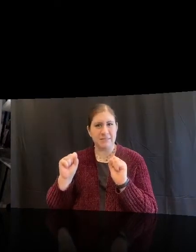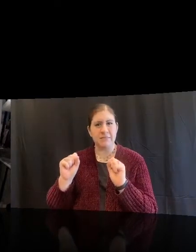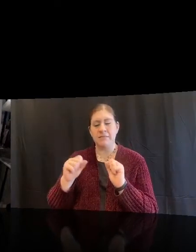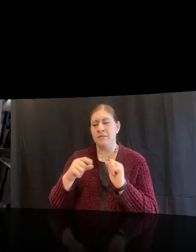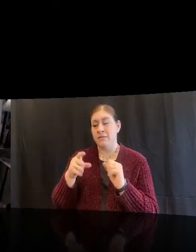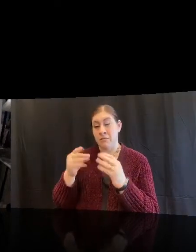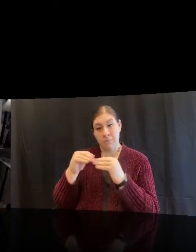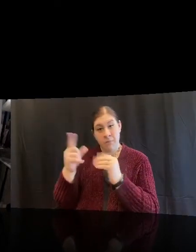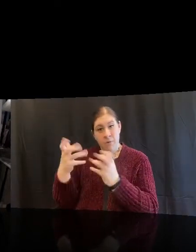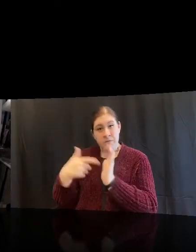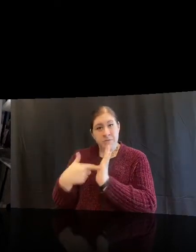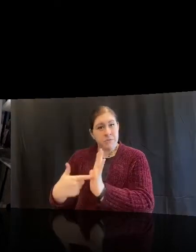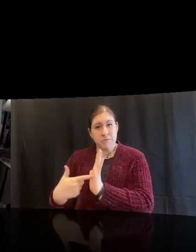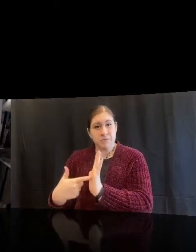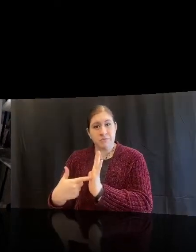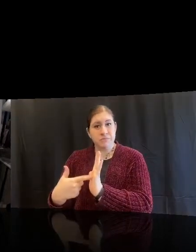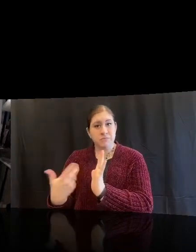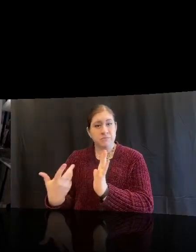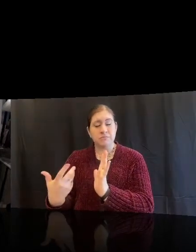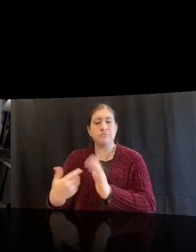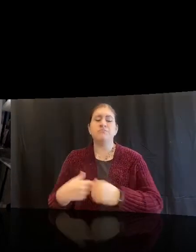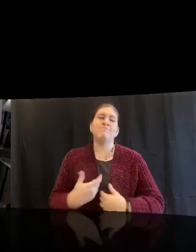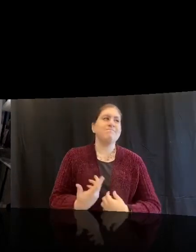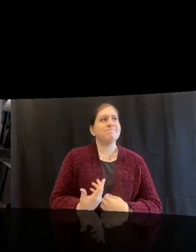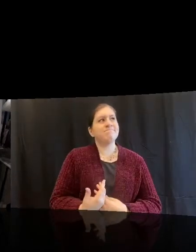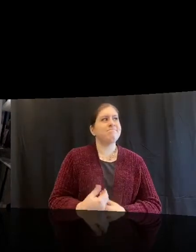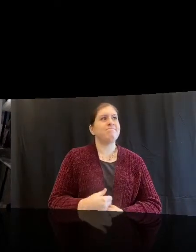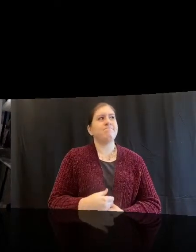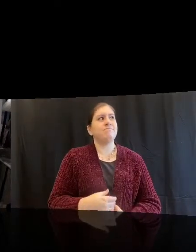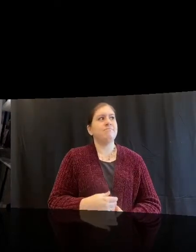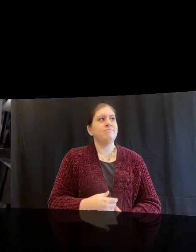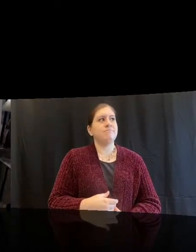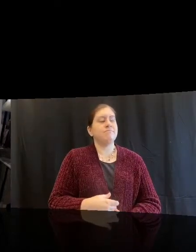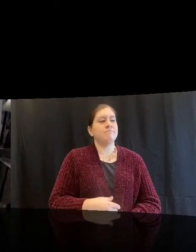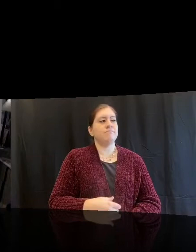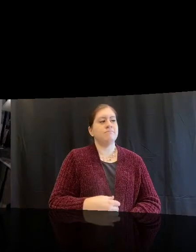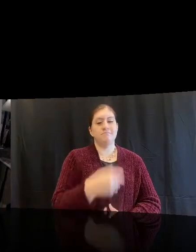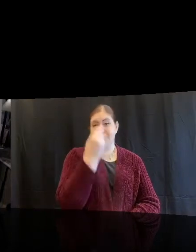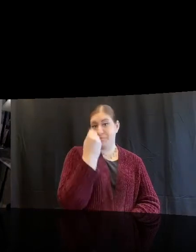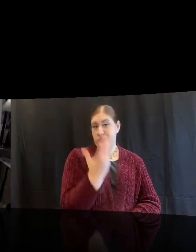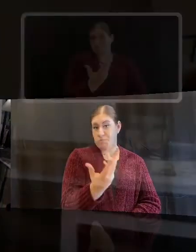wanted to talk to us about setting up? Well, I will say,